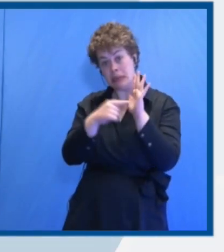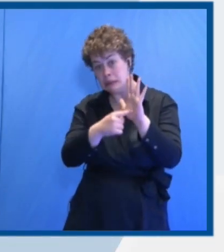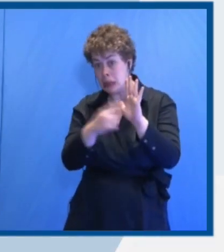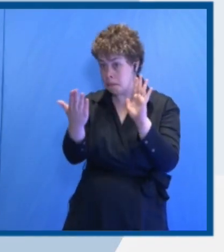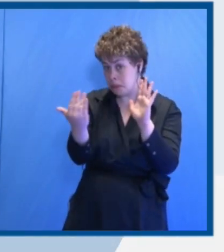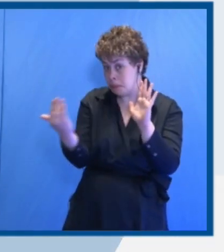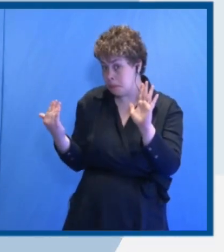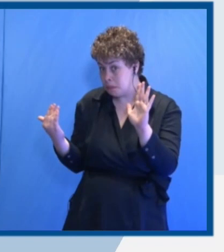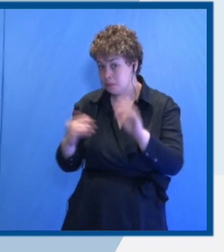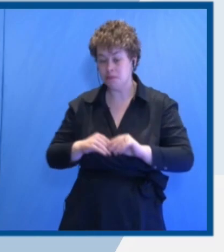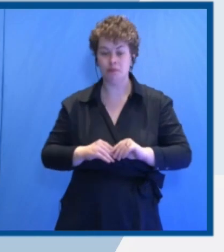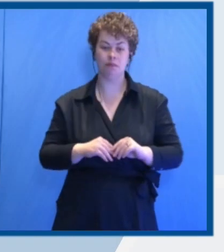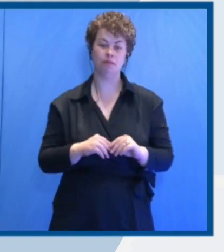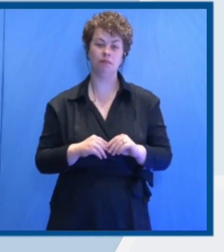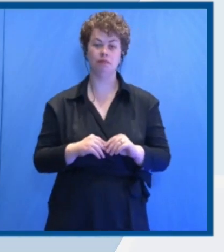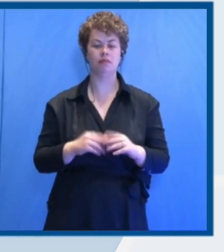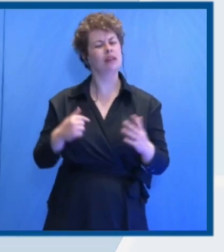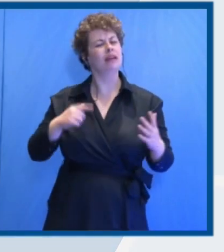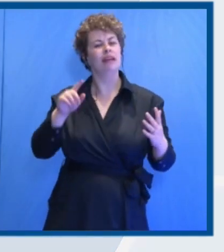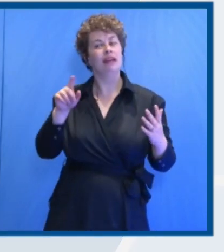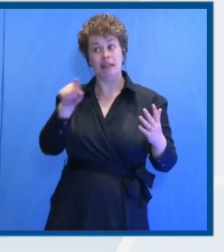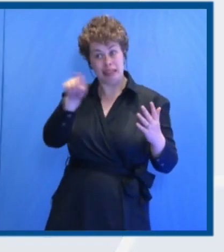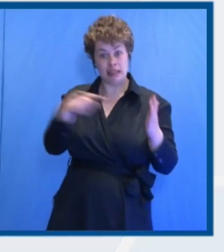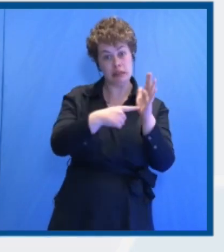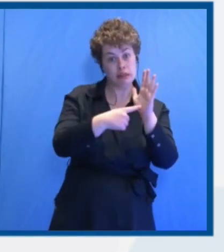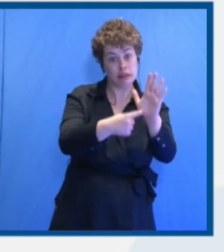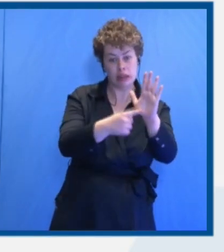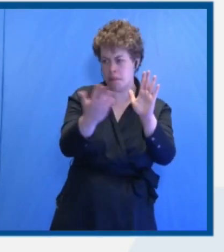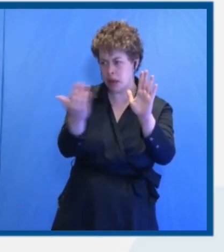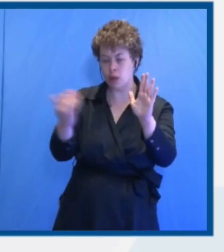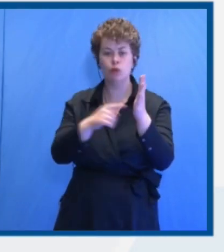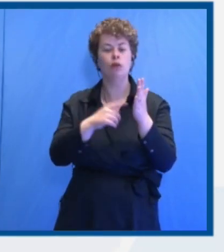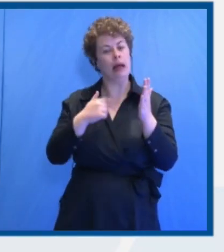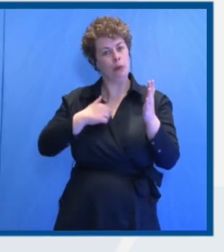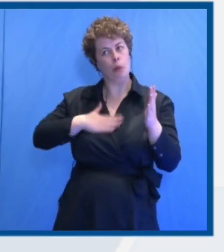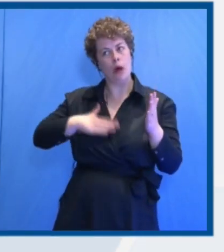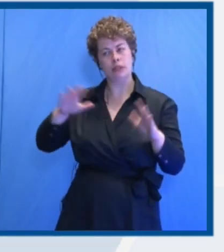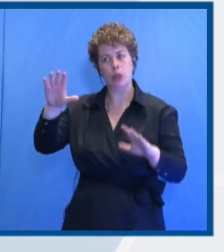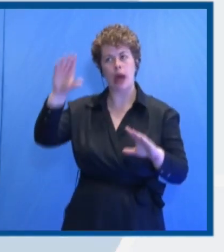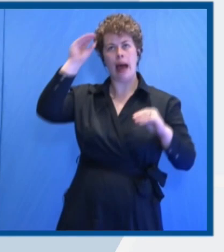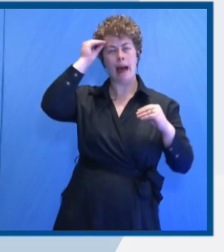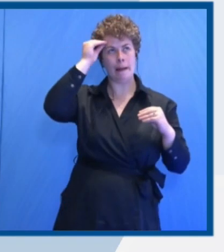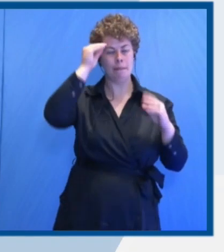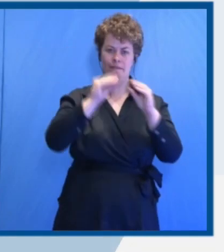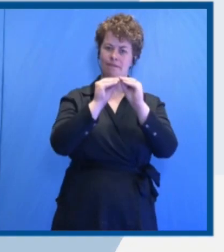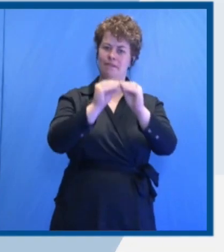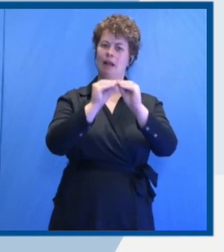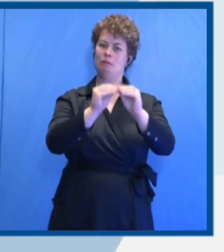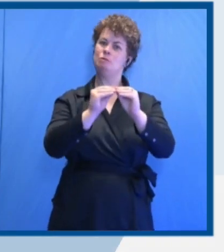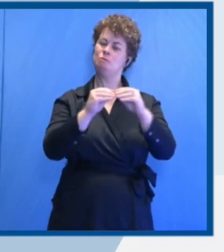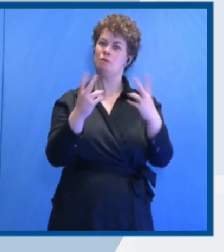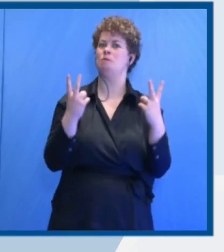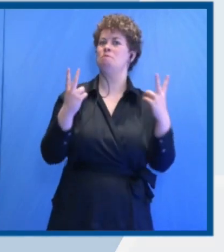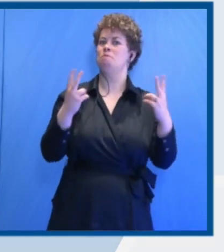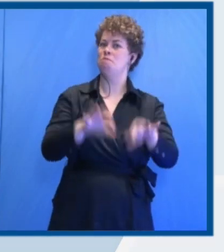to see how these examples demonstrate the level of efficiency and added value on the implementation of nature-based solutions and